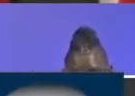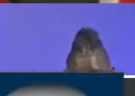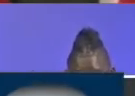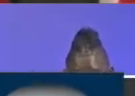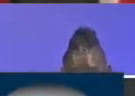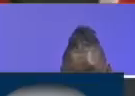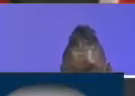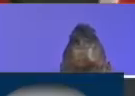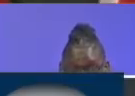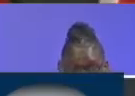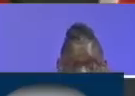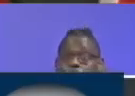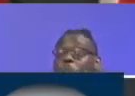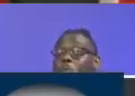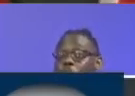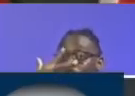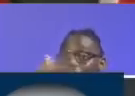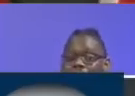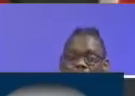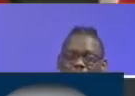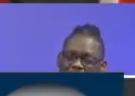where now,